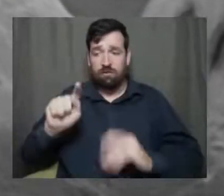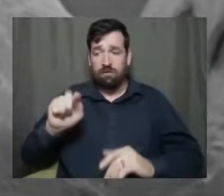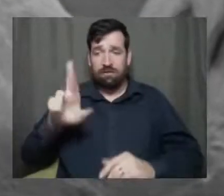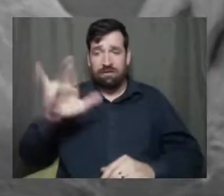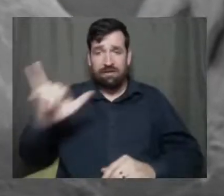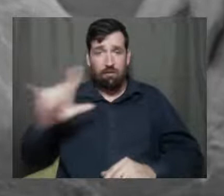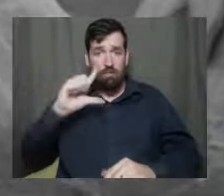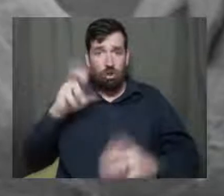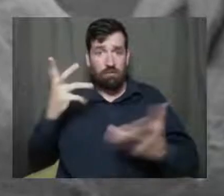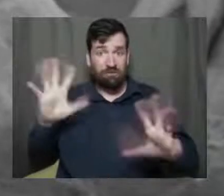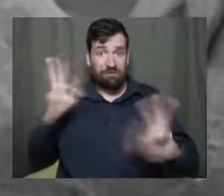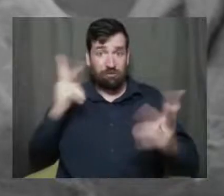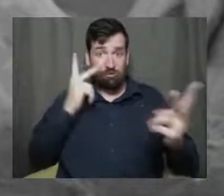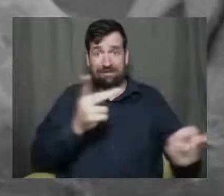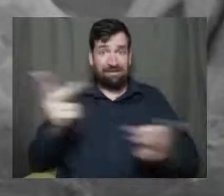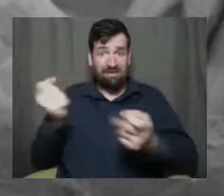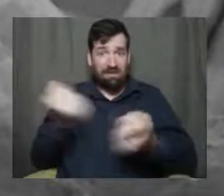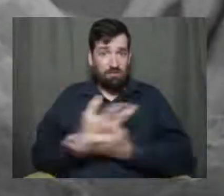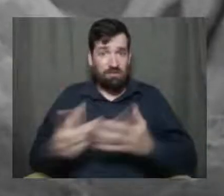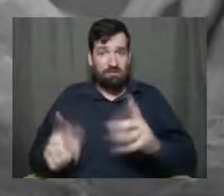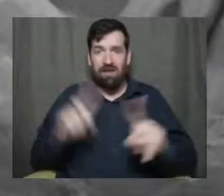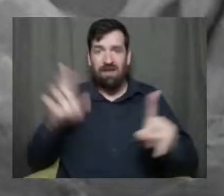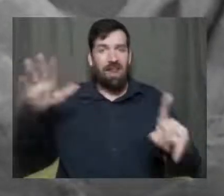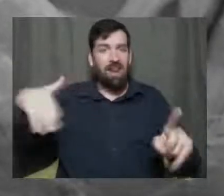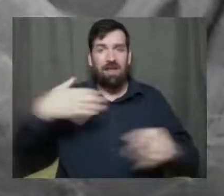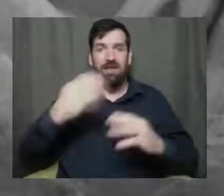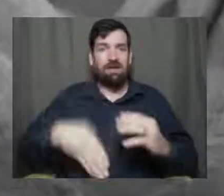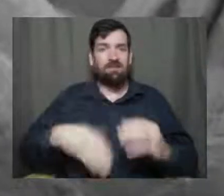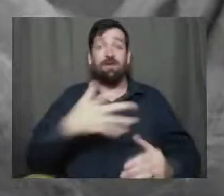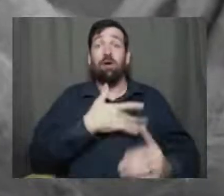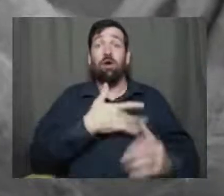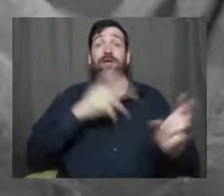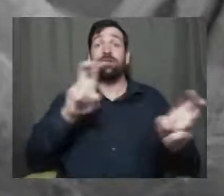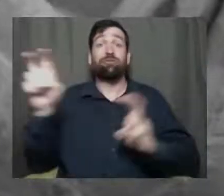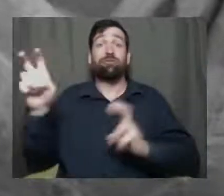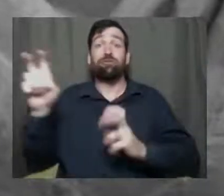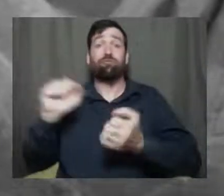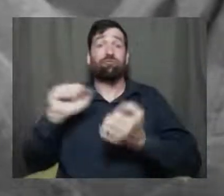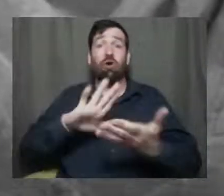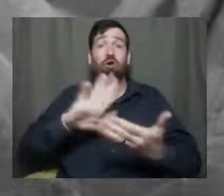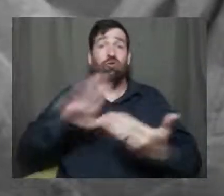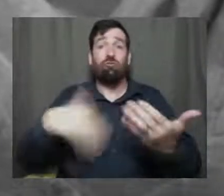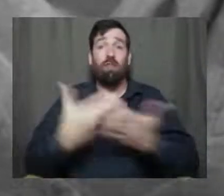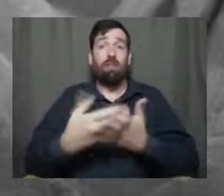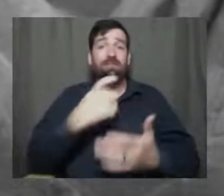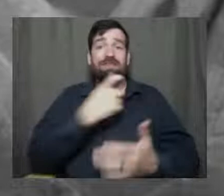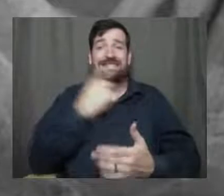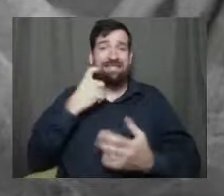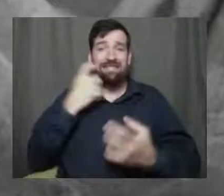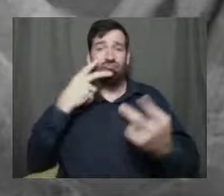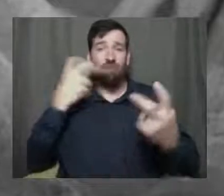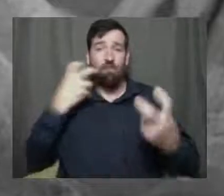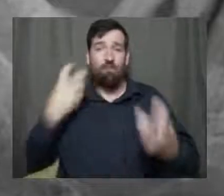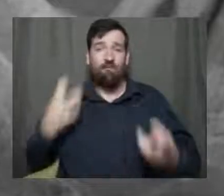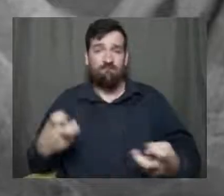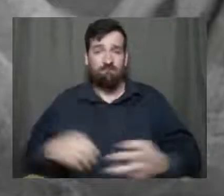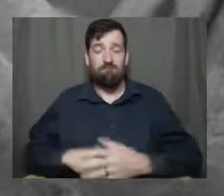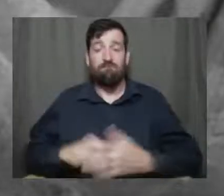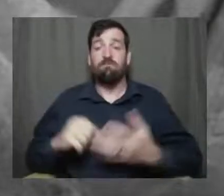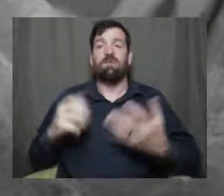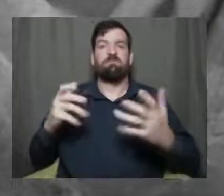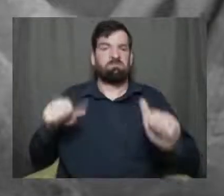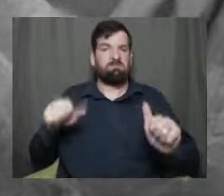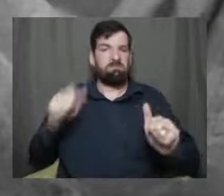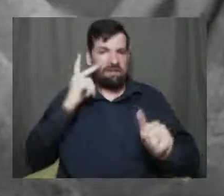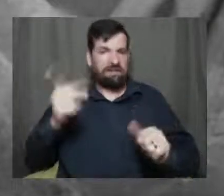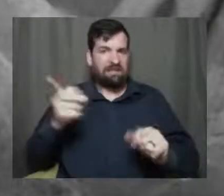all, but he wasn't done yet. The heart issue that caused all of his teeth to be removed. You've likely seen them all across